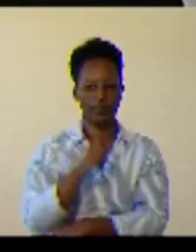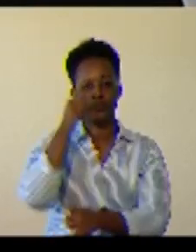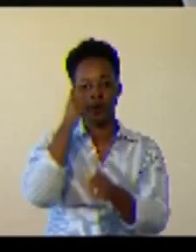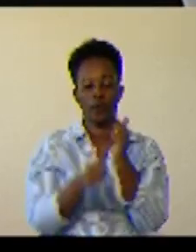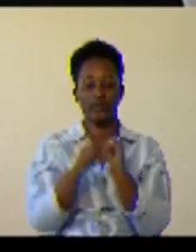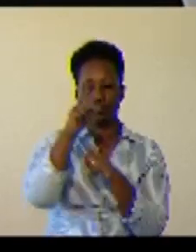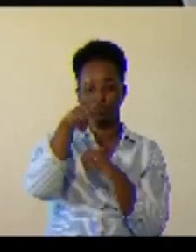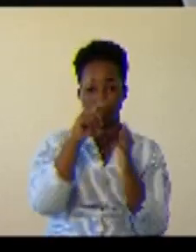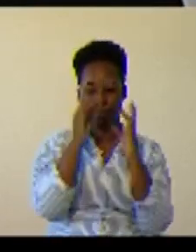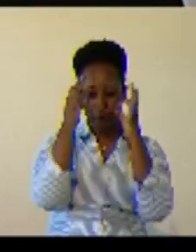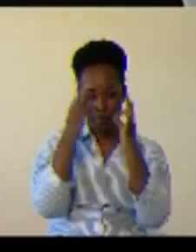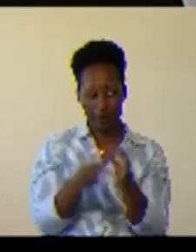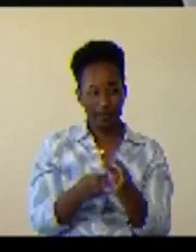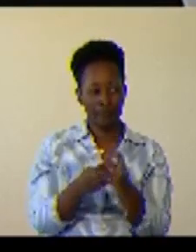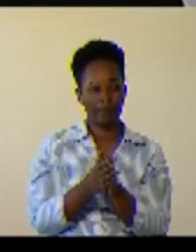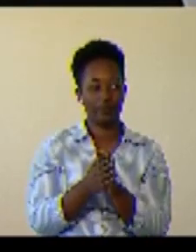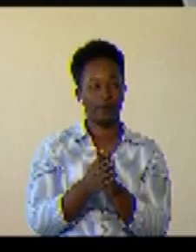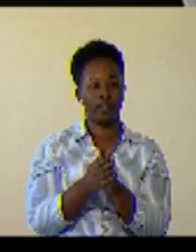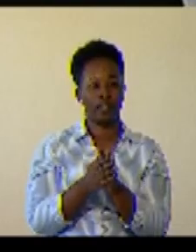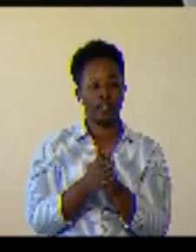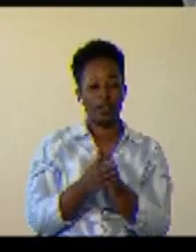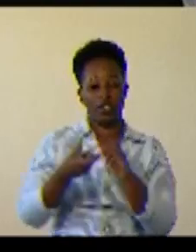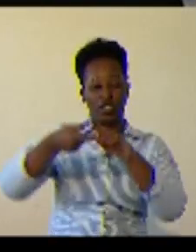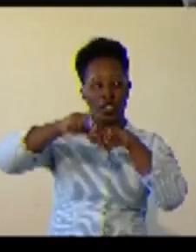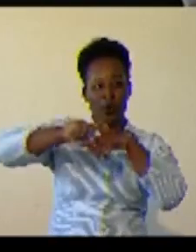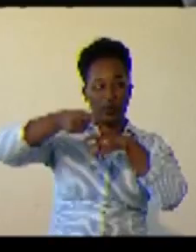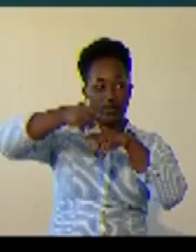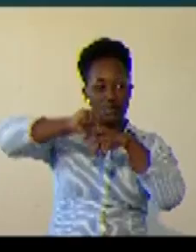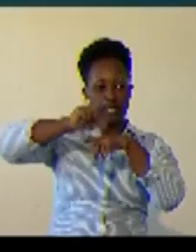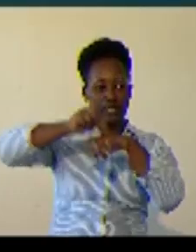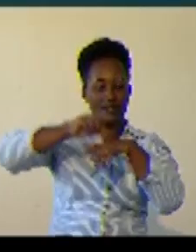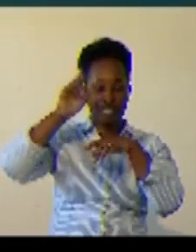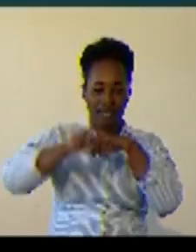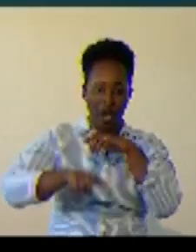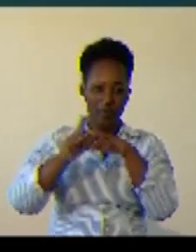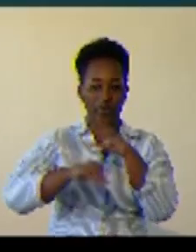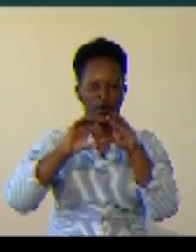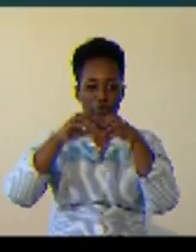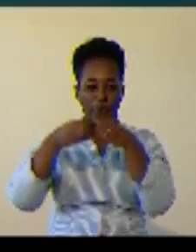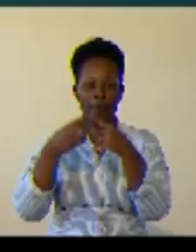Which property decreases down group 7 in the periodic table?